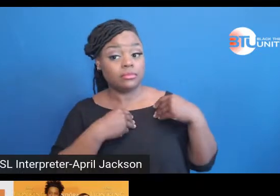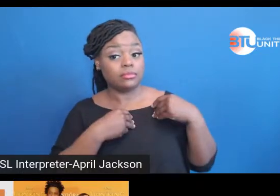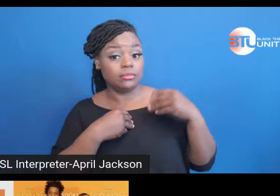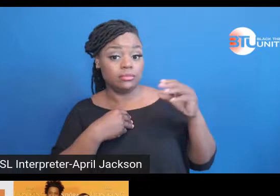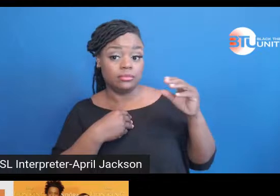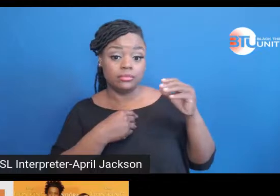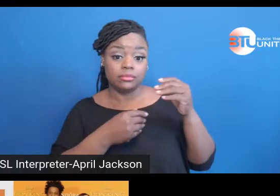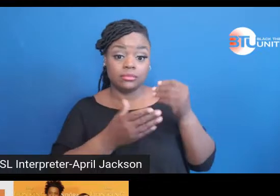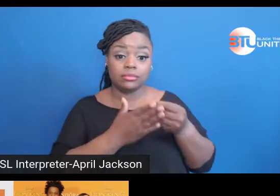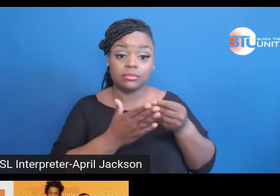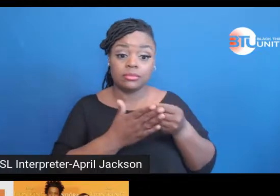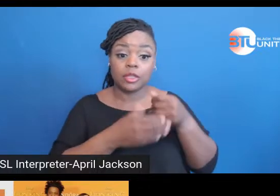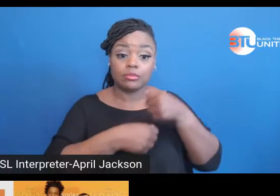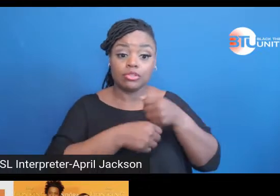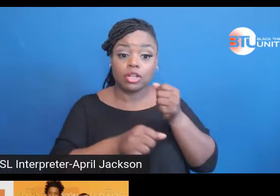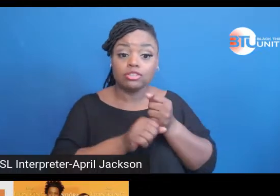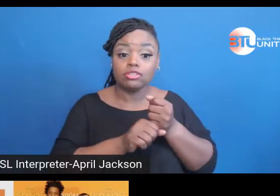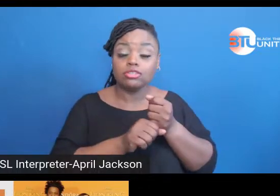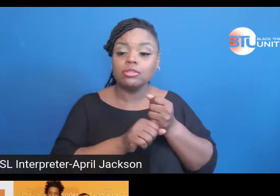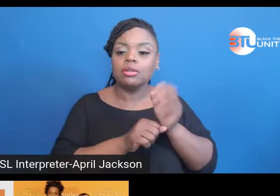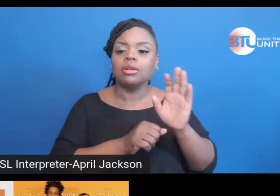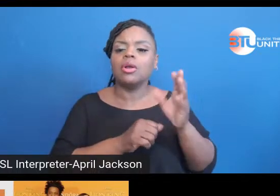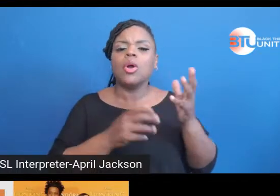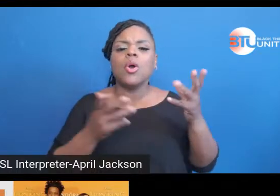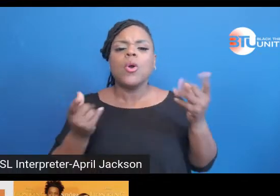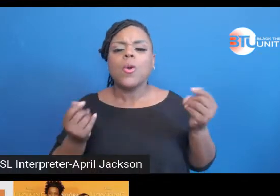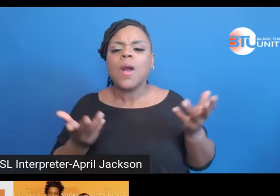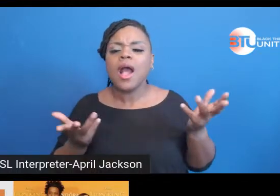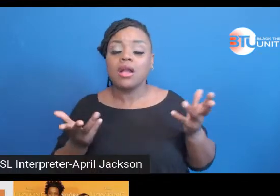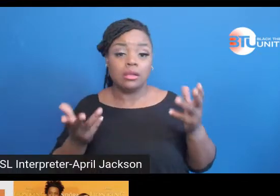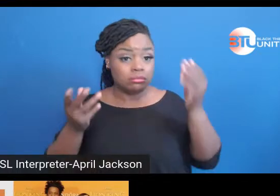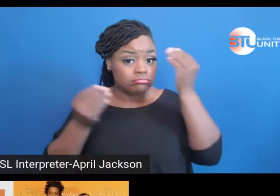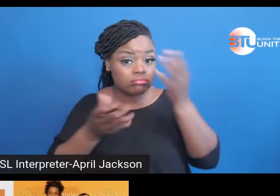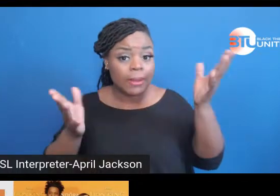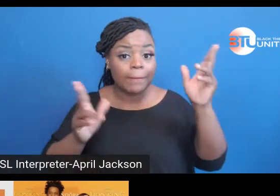production. What you're doing is you're telling people,